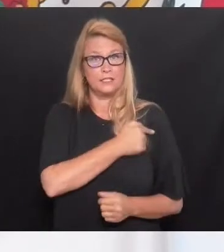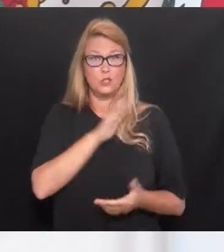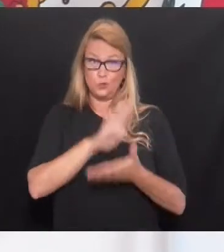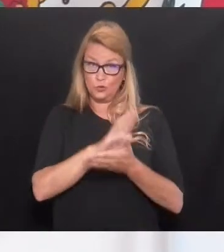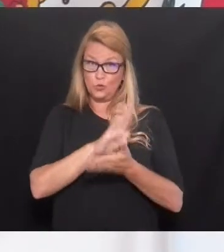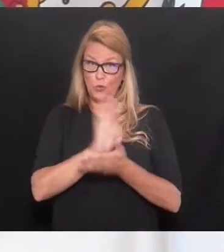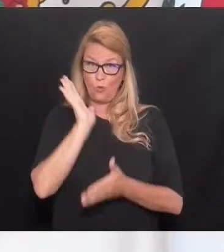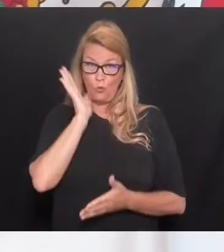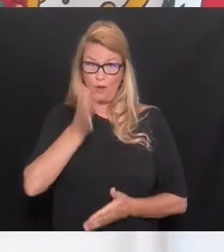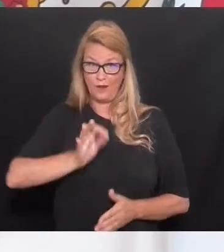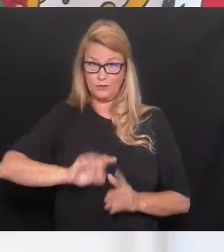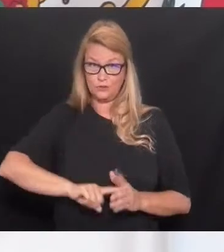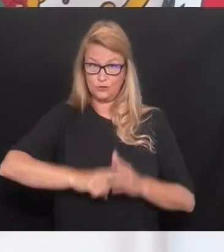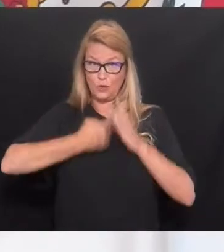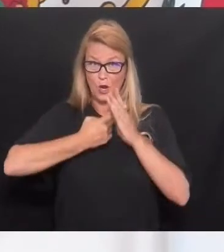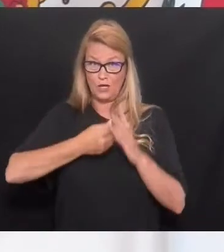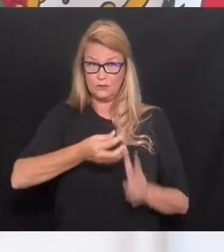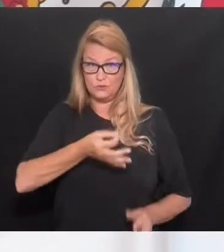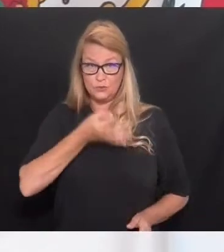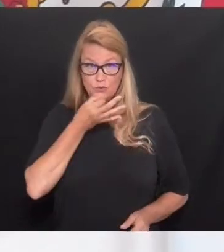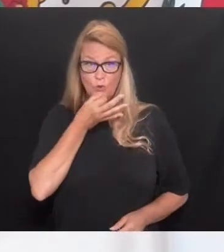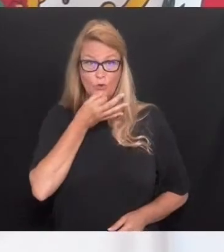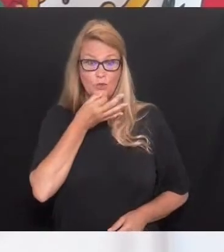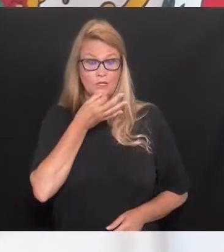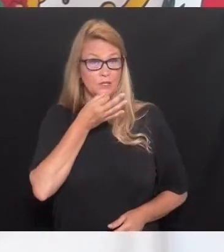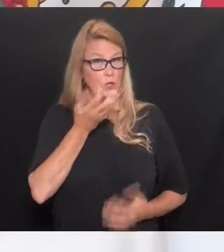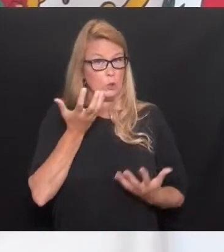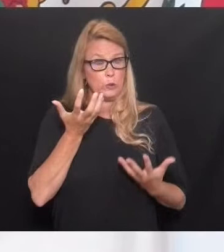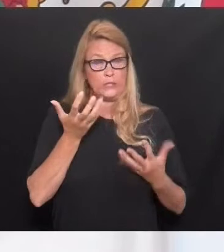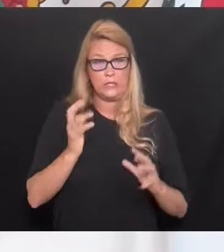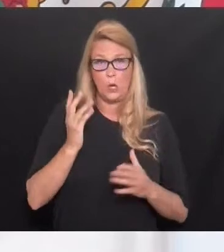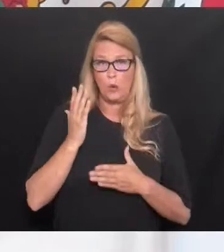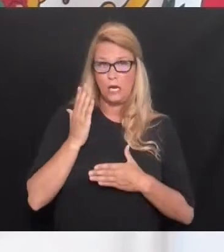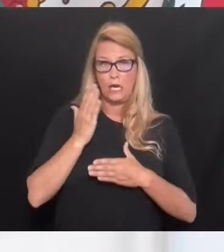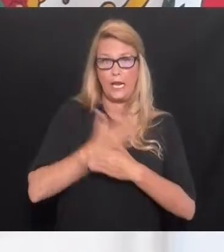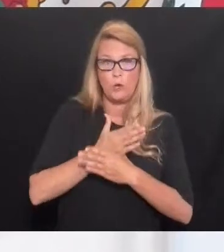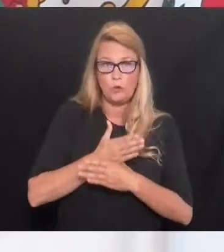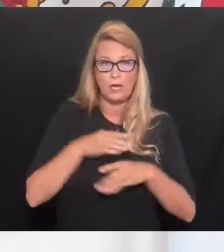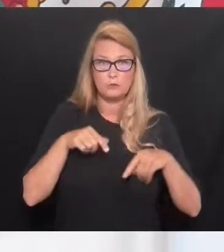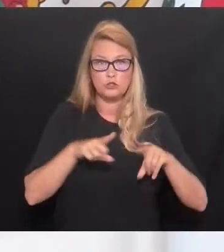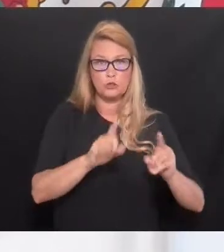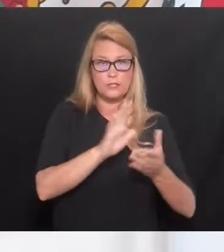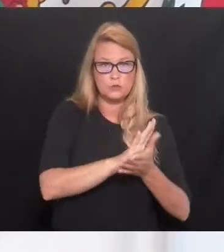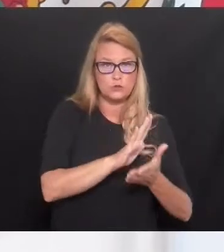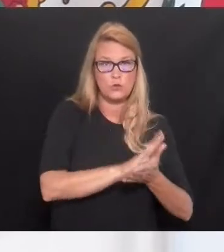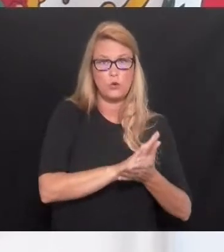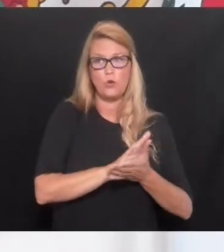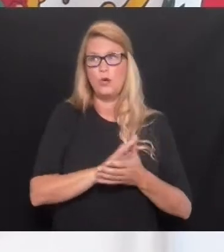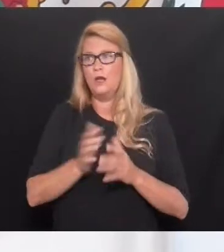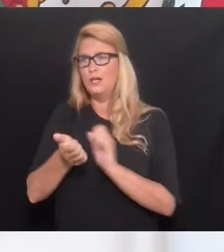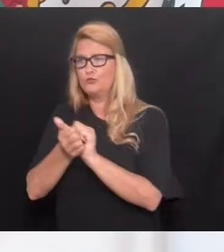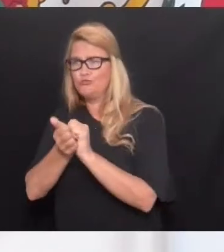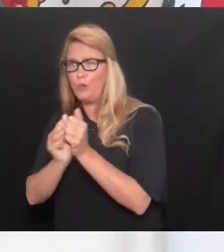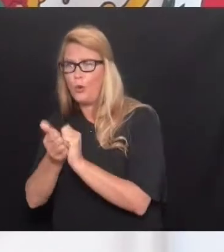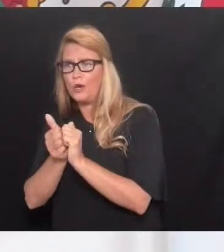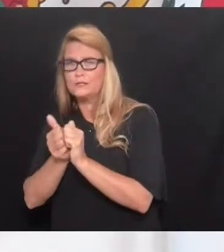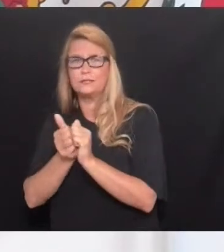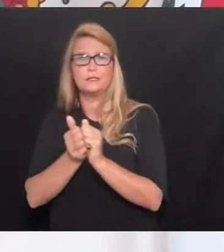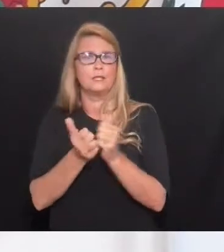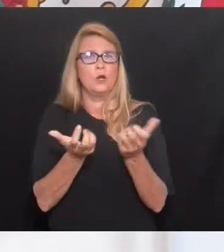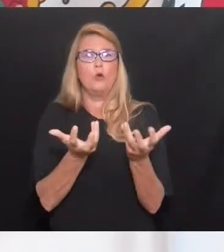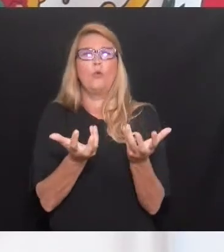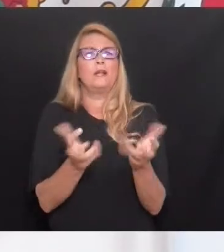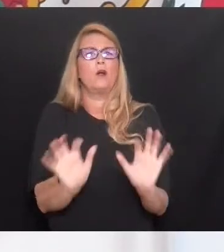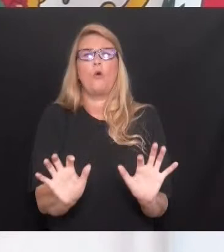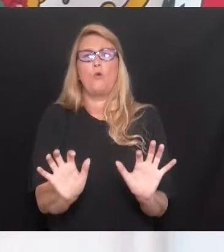coming. We don't want interruptions in our school year. We don't want interruptions in our sports calendars. We don't want all the